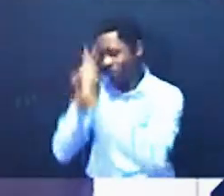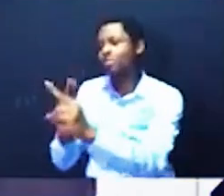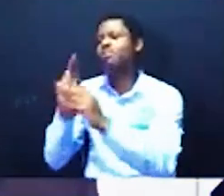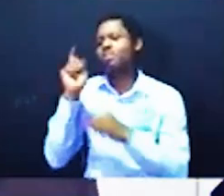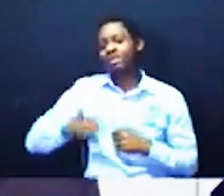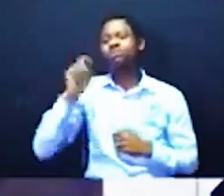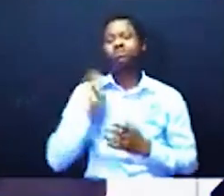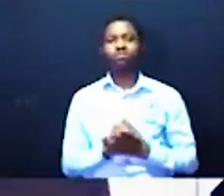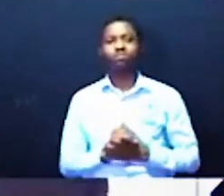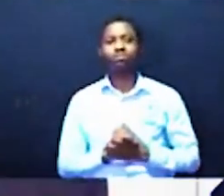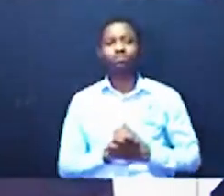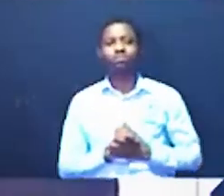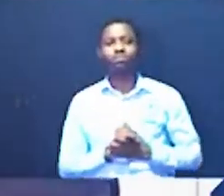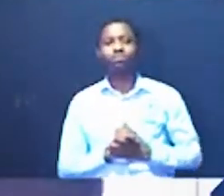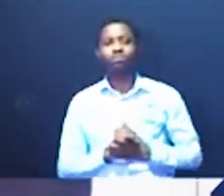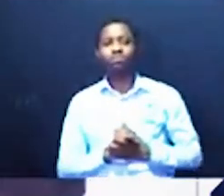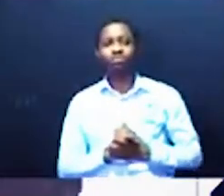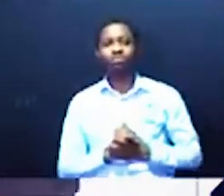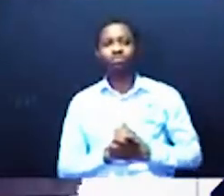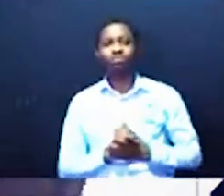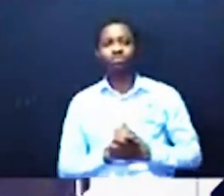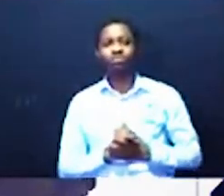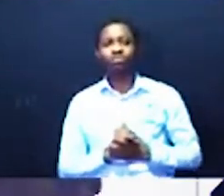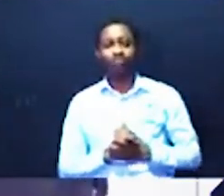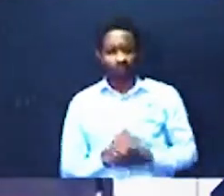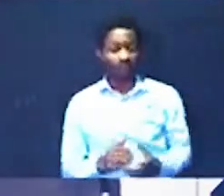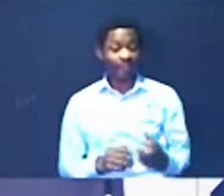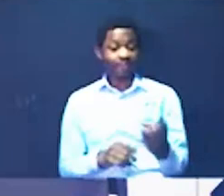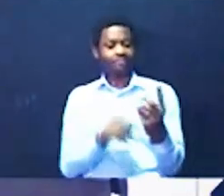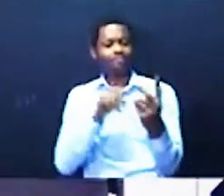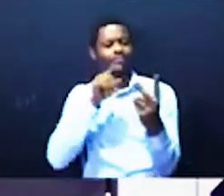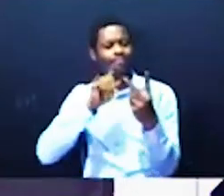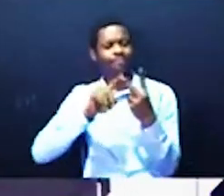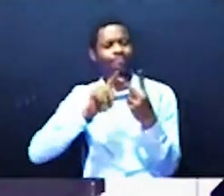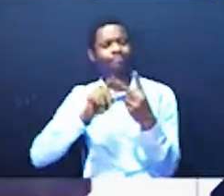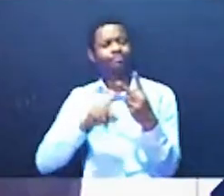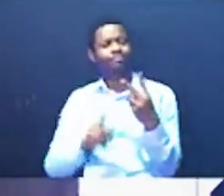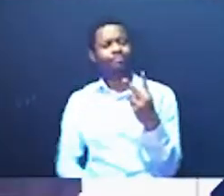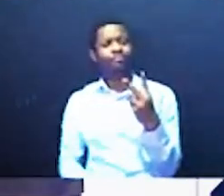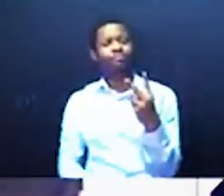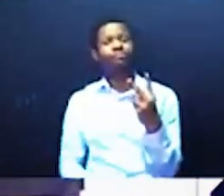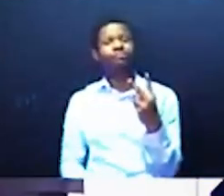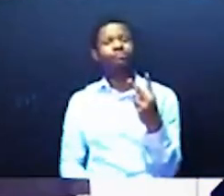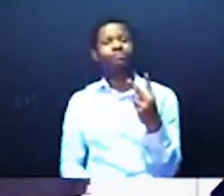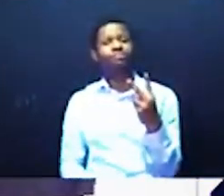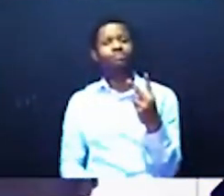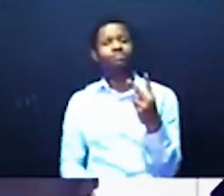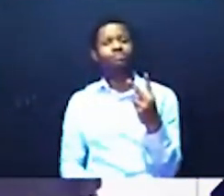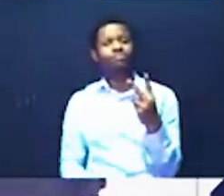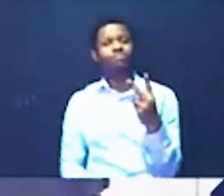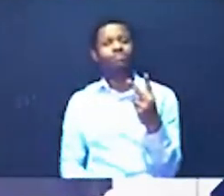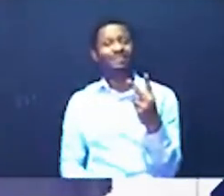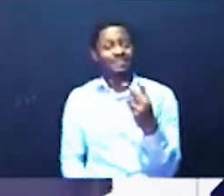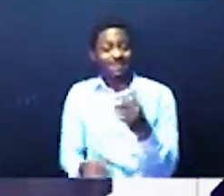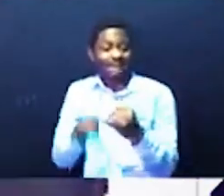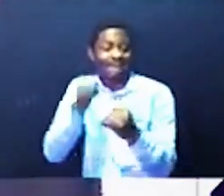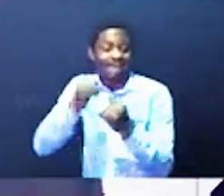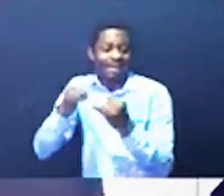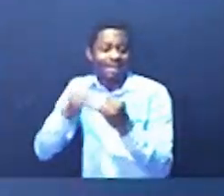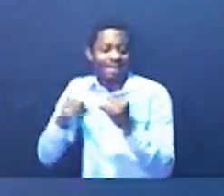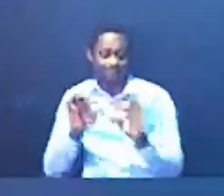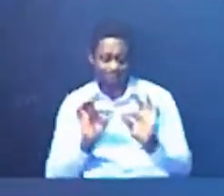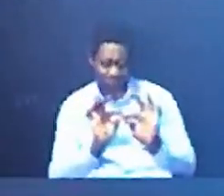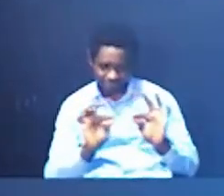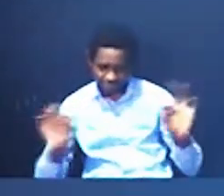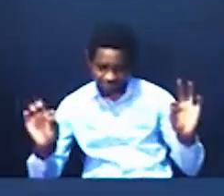se ye bema e din huwate, e wo yadi emu. And the second point I want to bring to fore is this, the last statement. Ye tosum